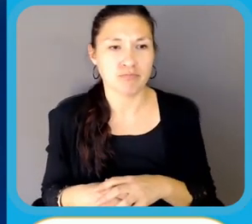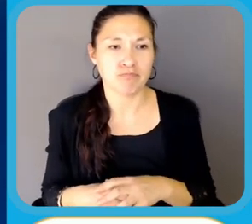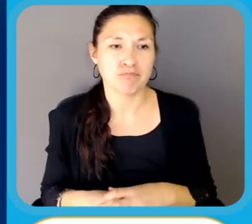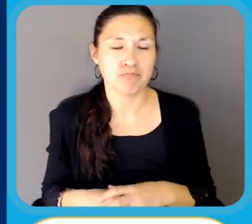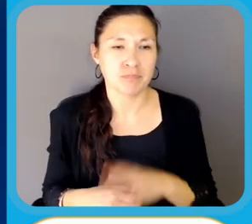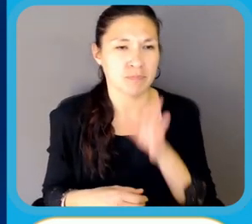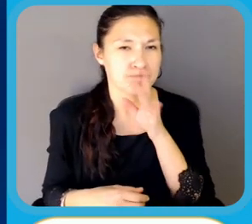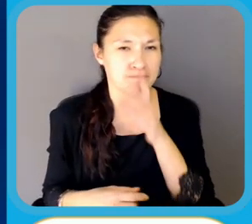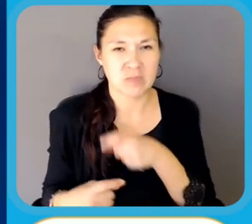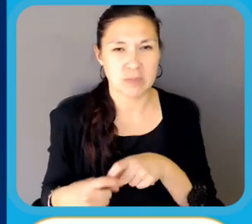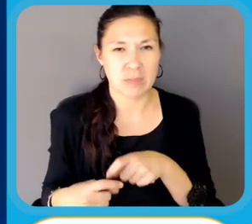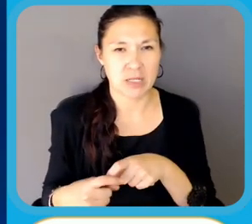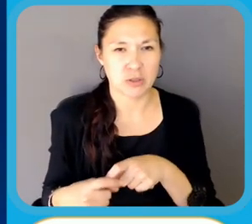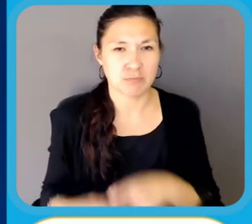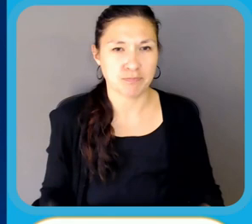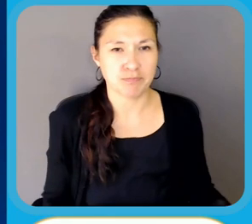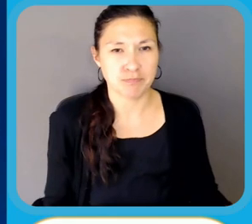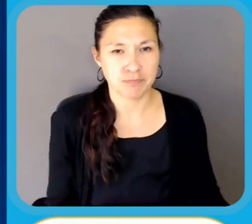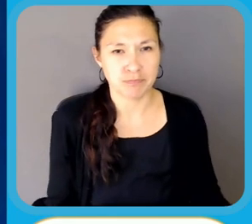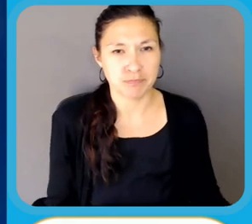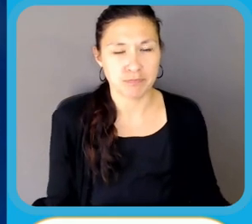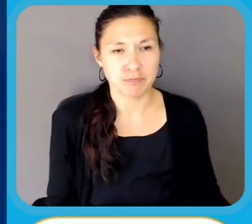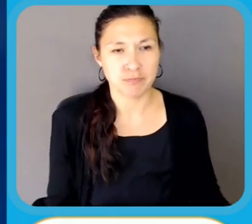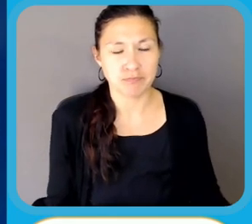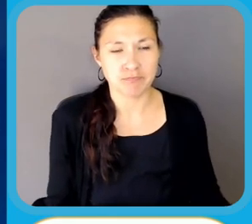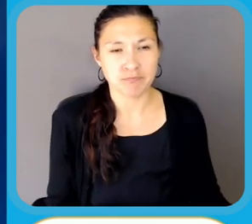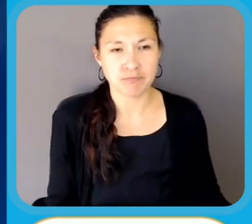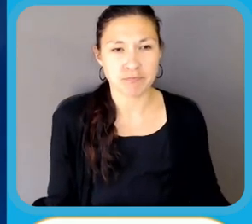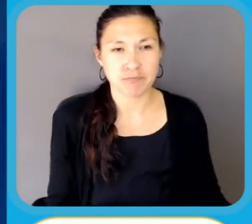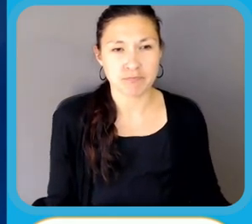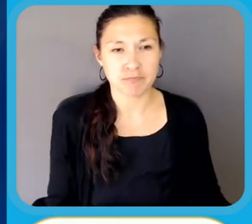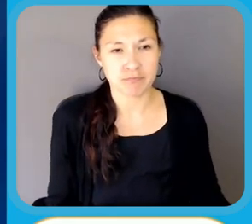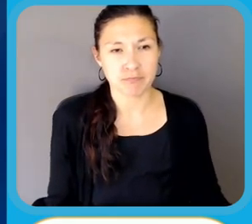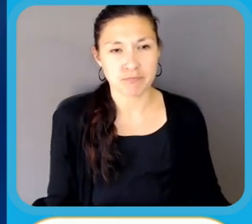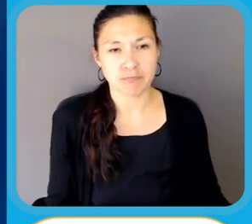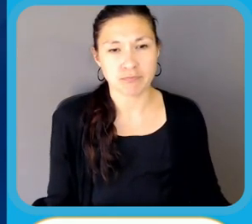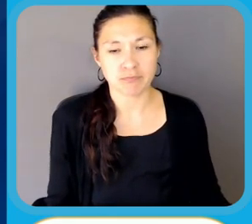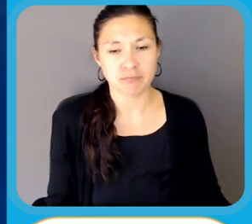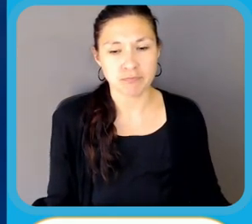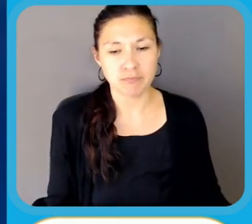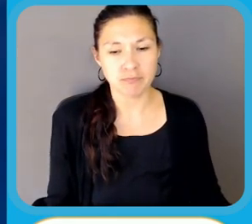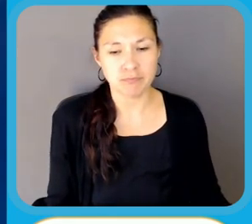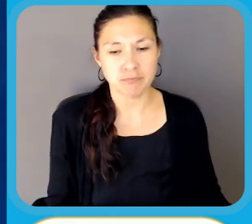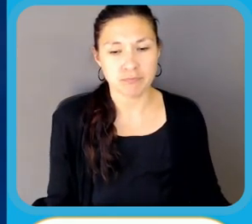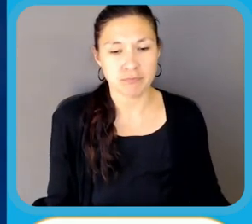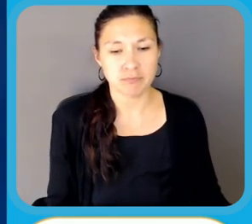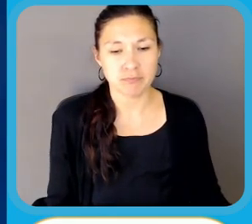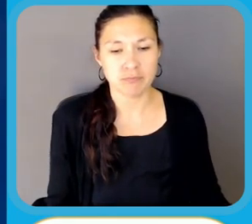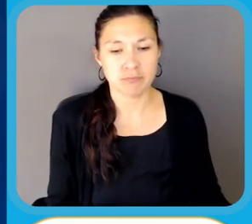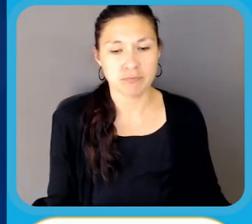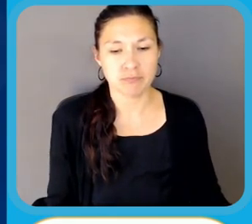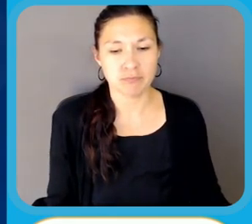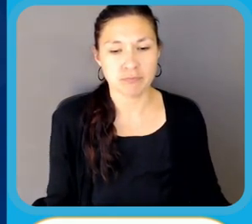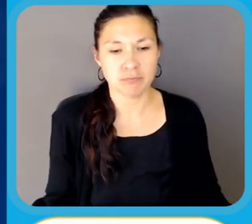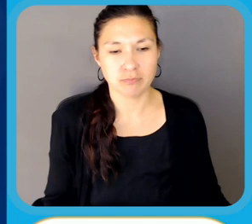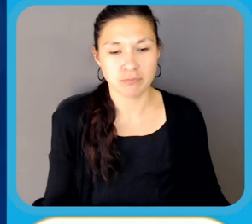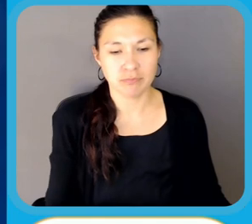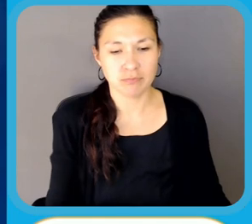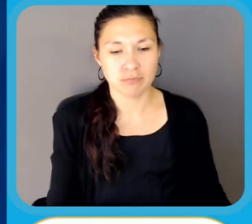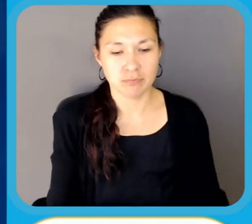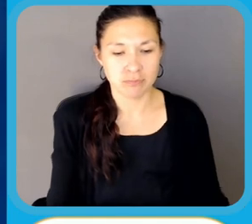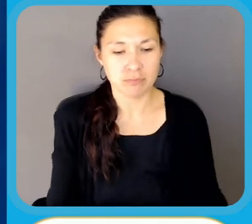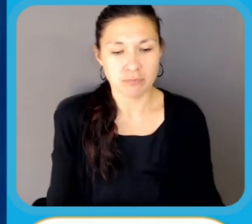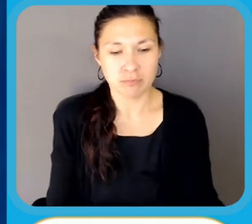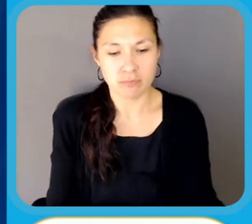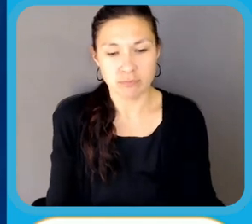aquí porque yo acabo de recibir mi vacuna contra COVID. La recibí aquí en el Centro de Trabajadores Ricardo, en Casa de Mi